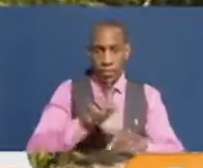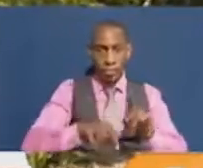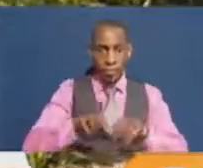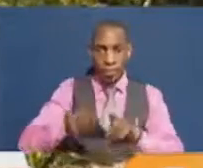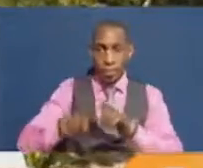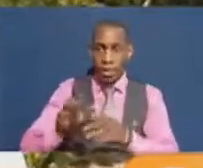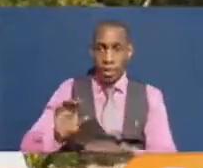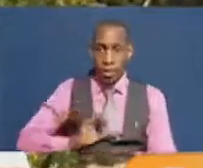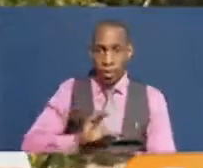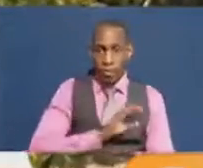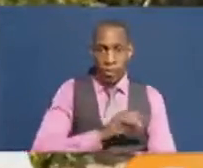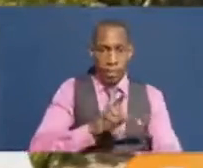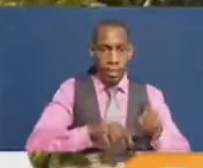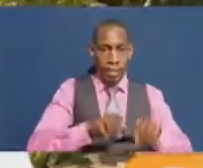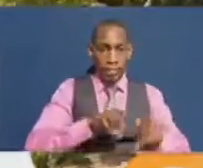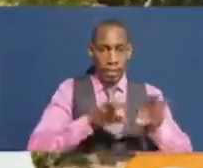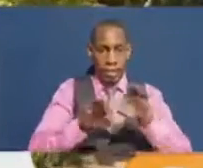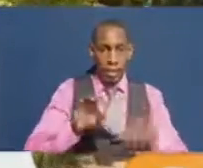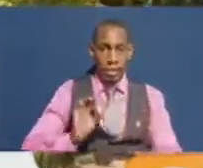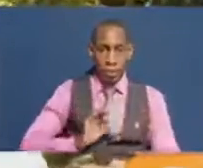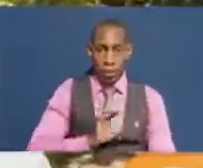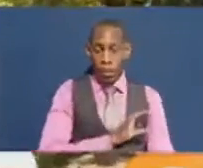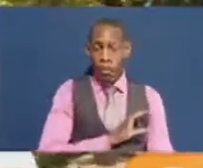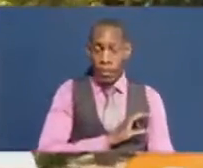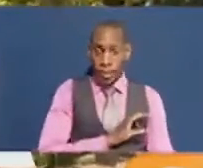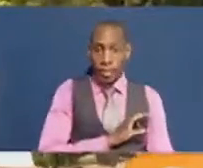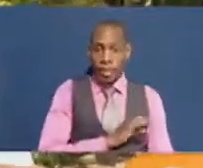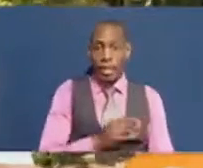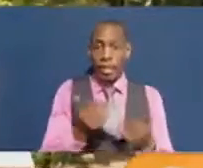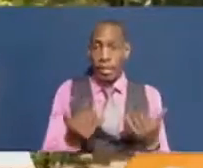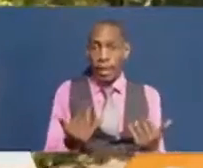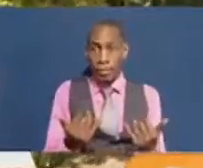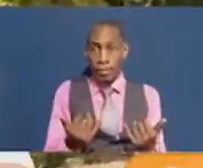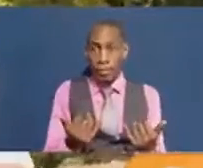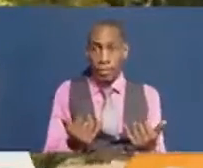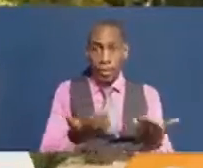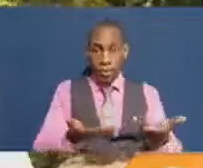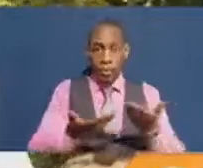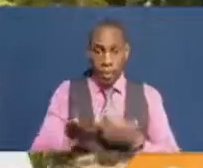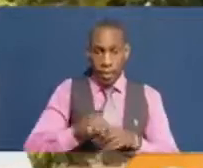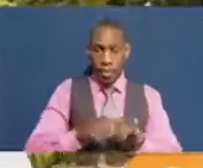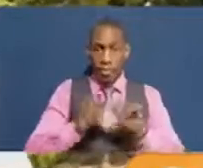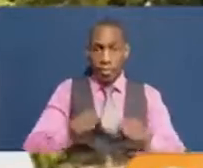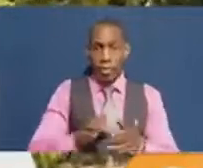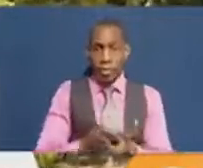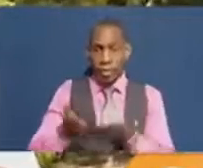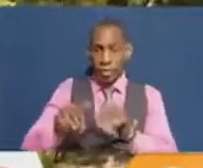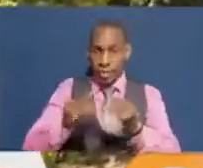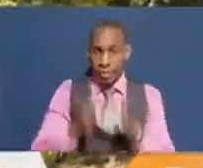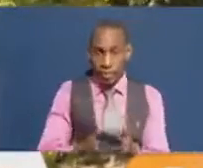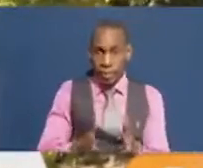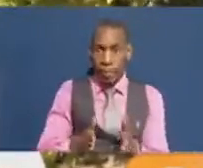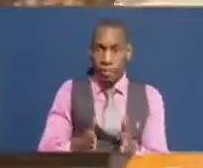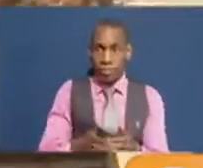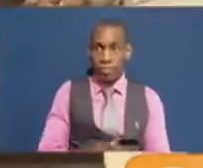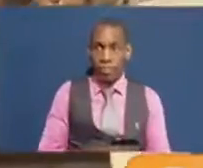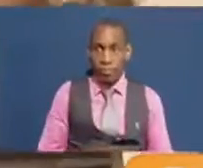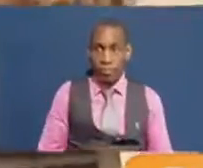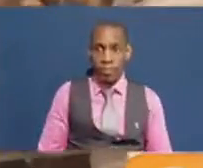committee and the variety select committee will then give it back, and we'll be able to give it to farmers and to seed